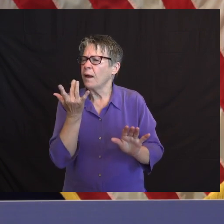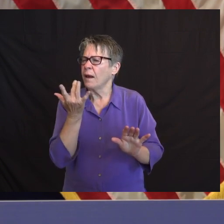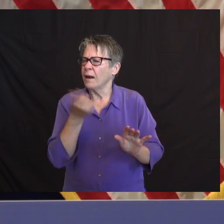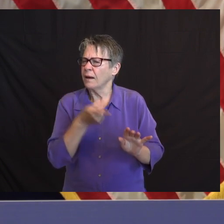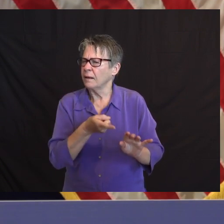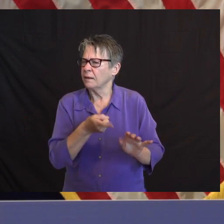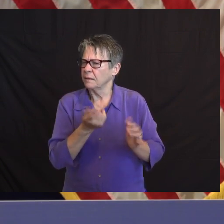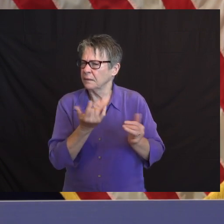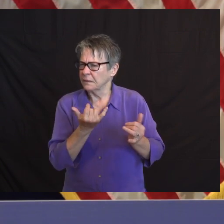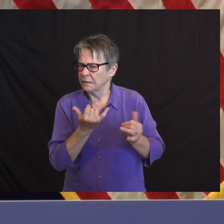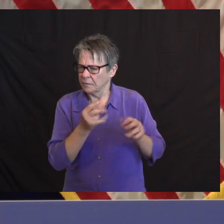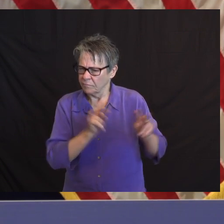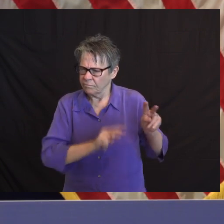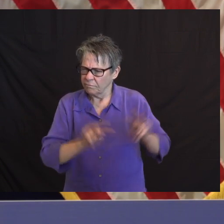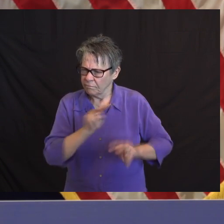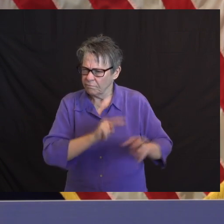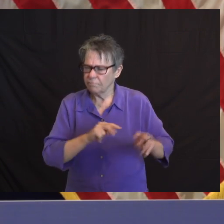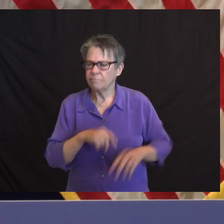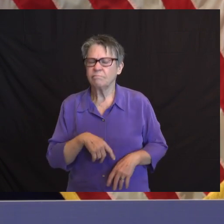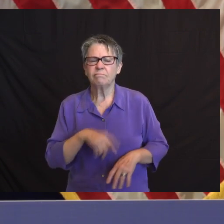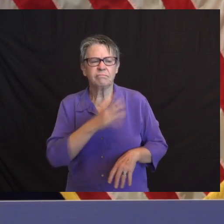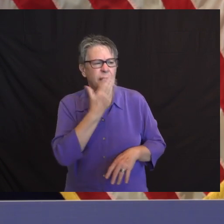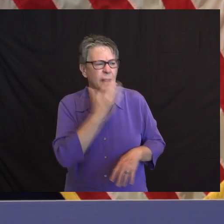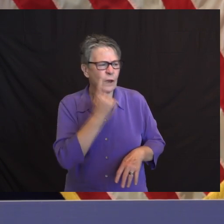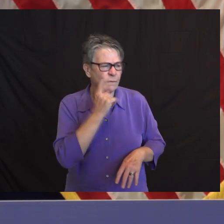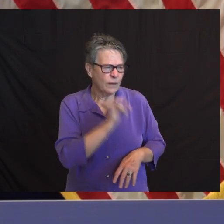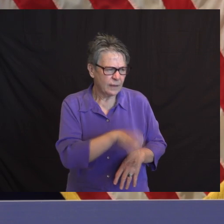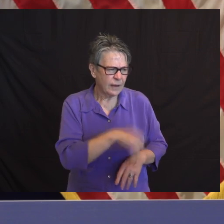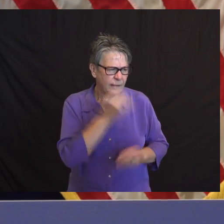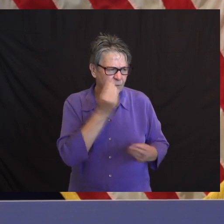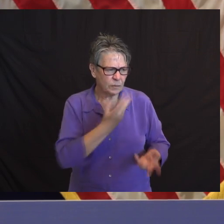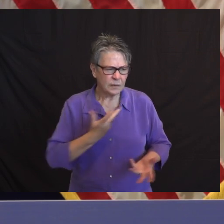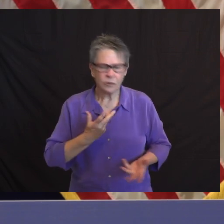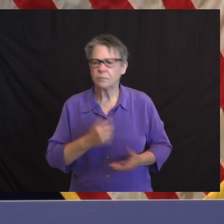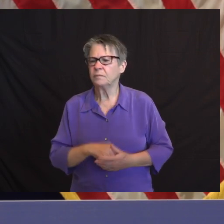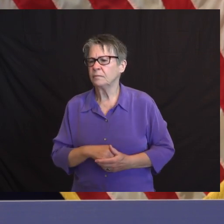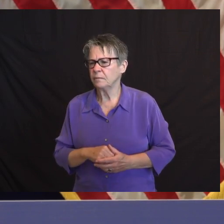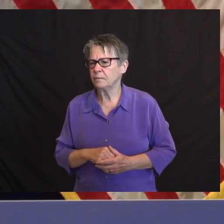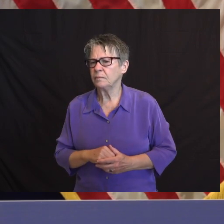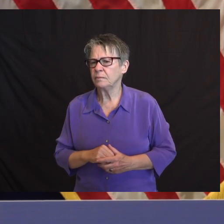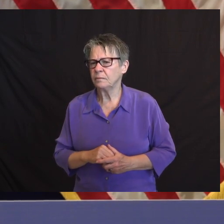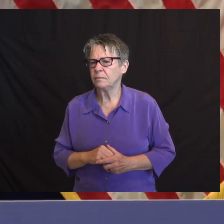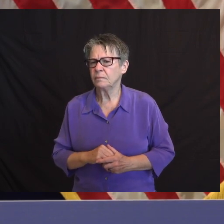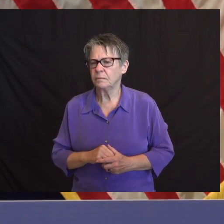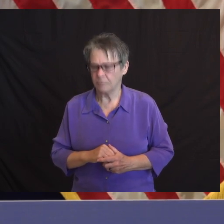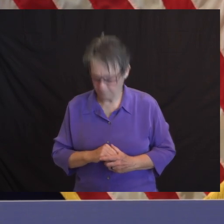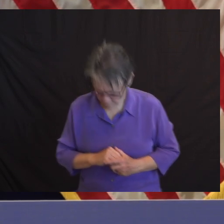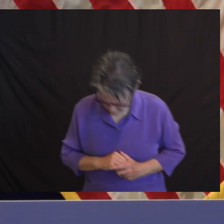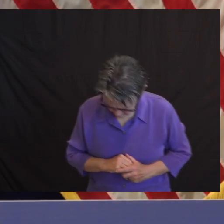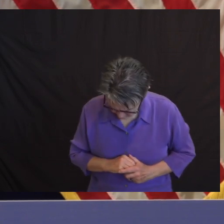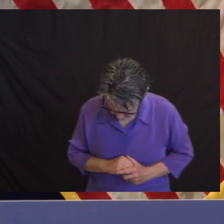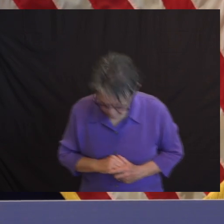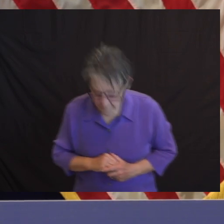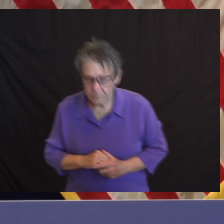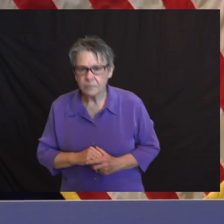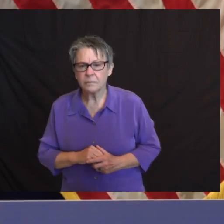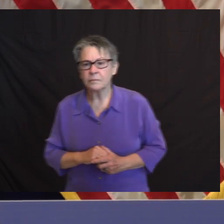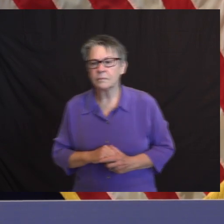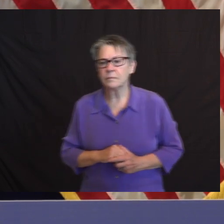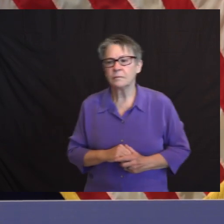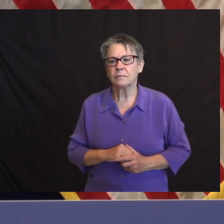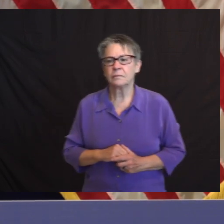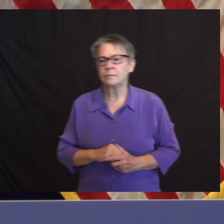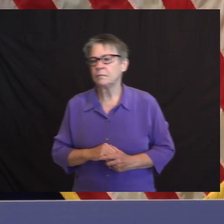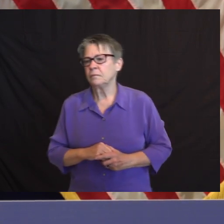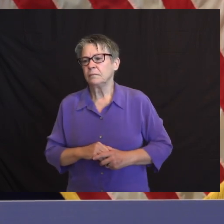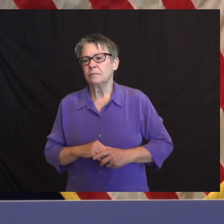that, and for everything, not just the report, but everything. Pat, we had dozens and dozens and dozens of protests over